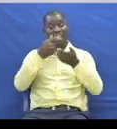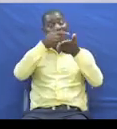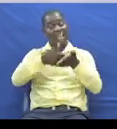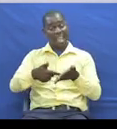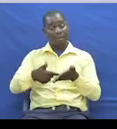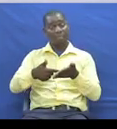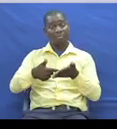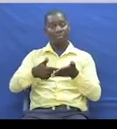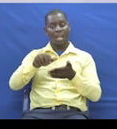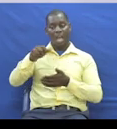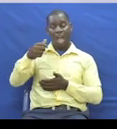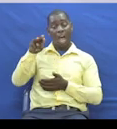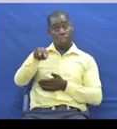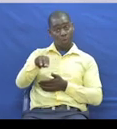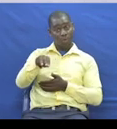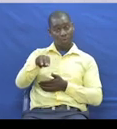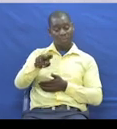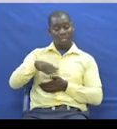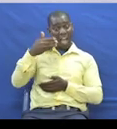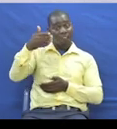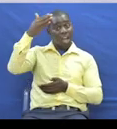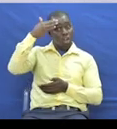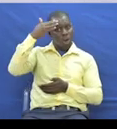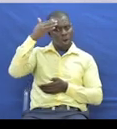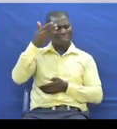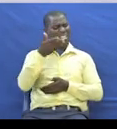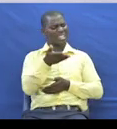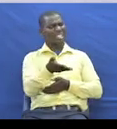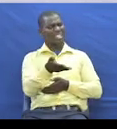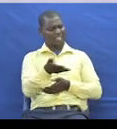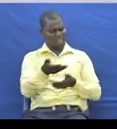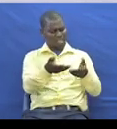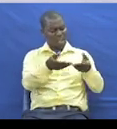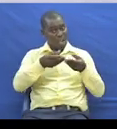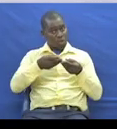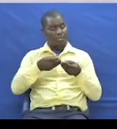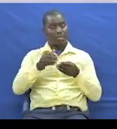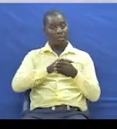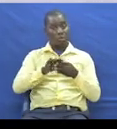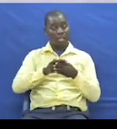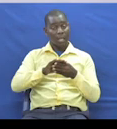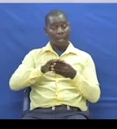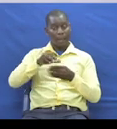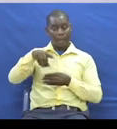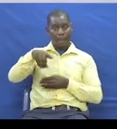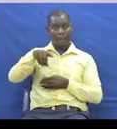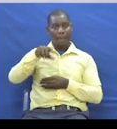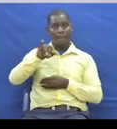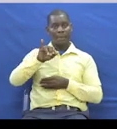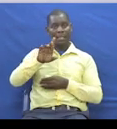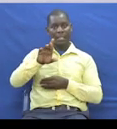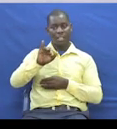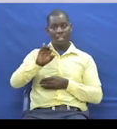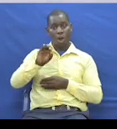that atom. After knowing it, then we have to use a periodic table. All of us, we